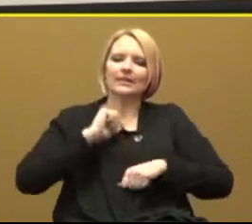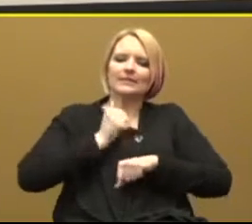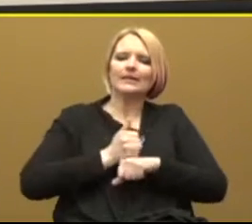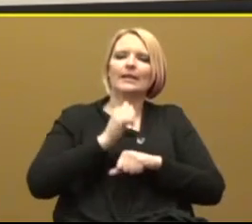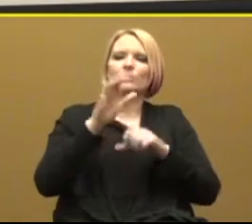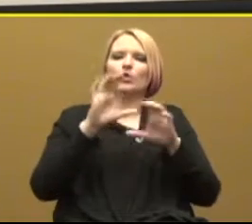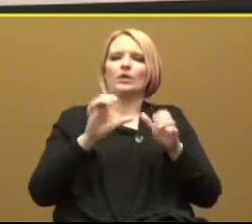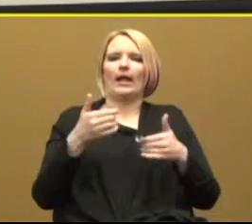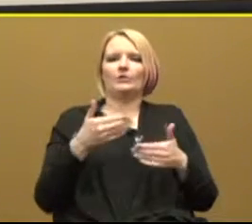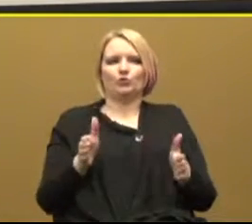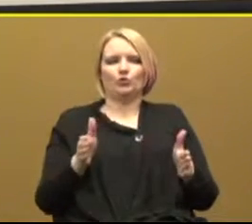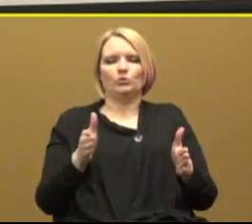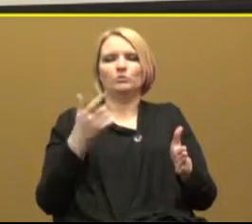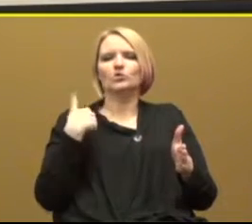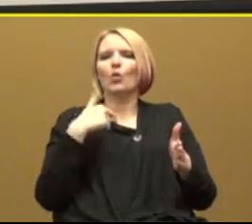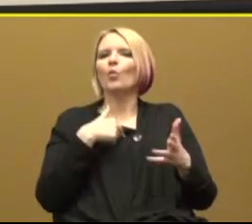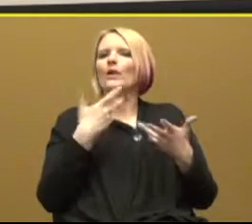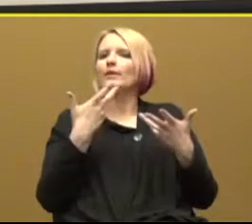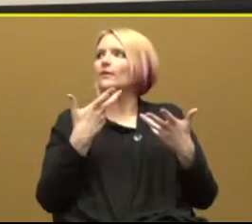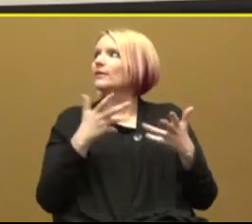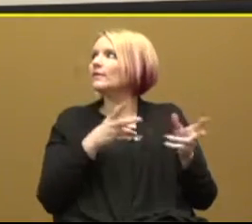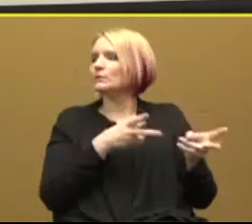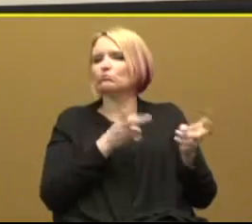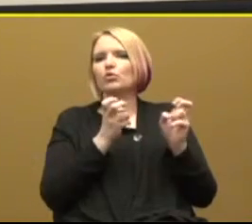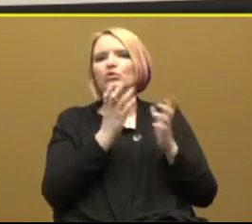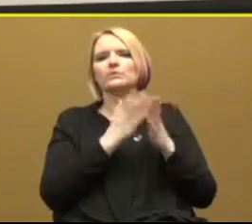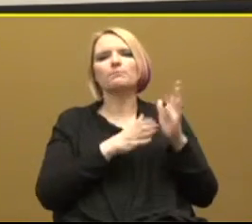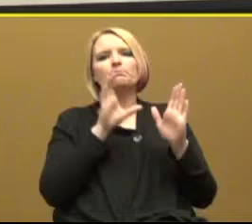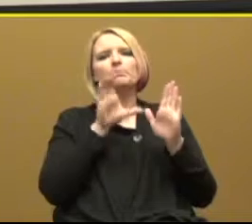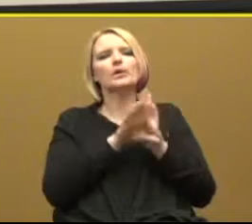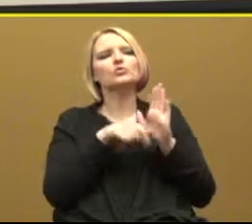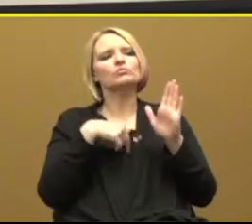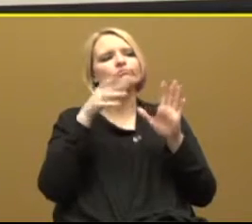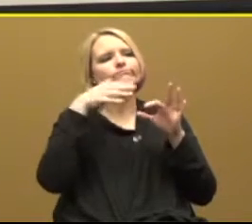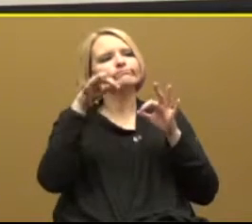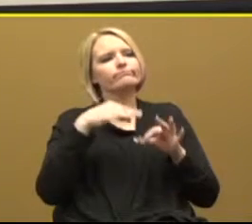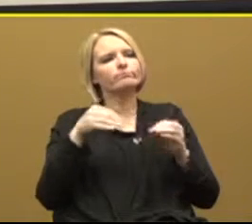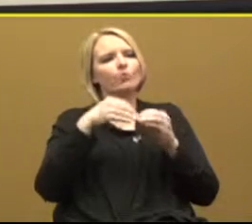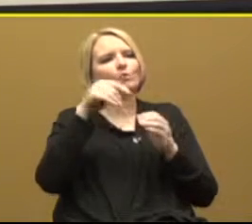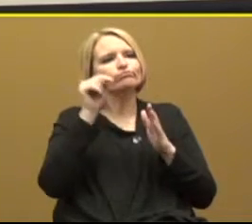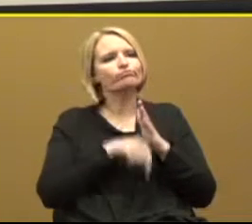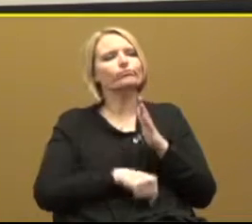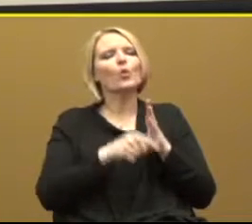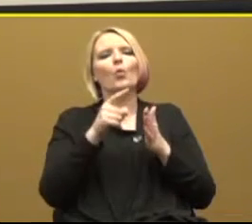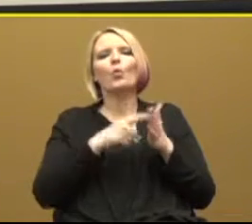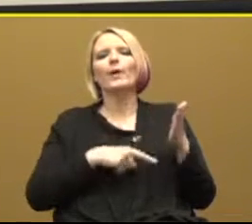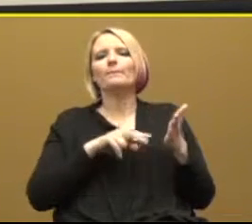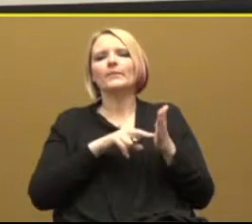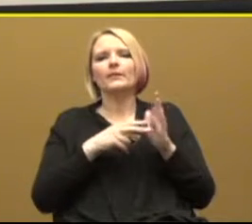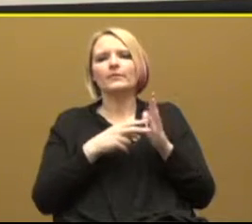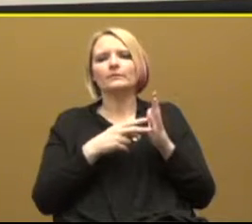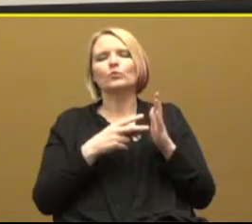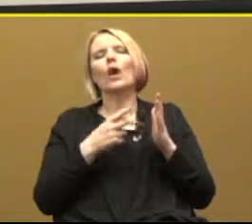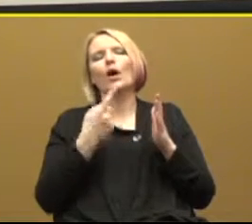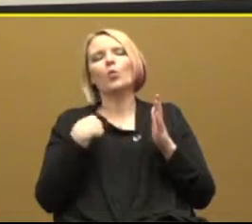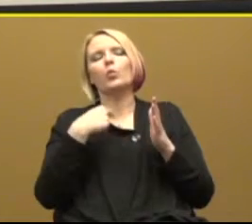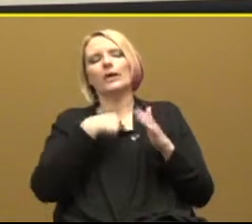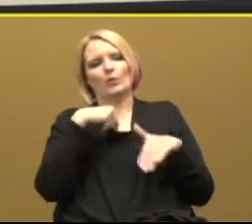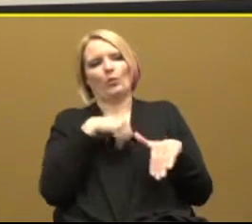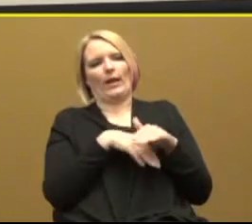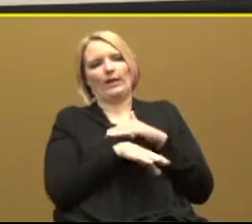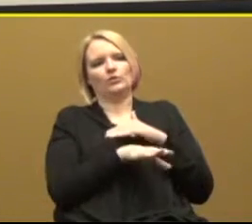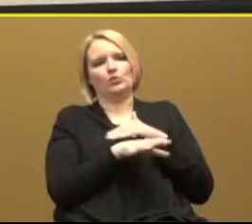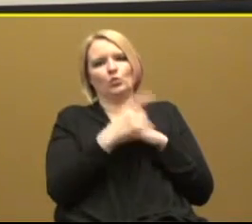your classroom. So we did pull some pictures up here. I want to talk to you guys a little bit about a classroom that we got to go